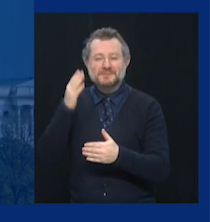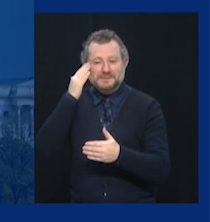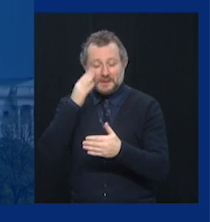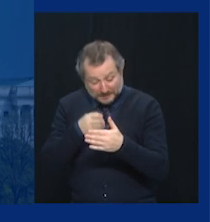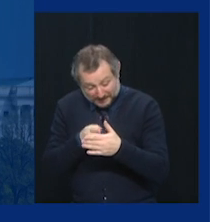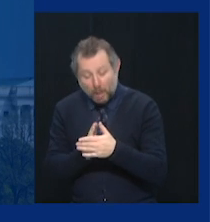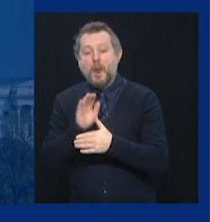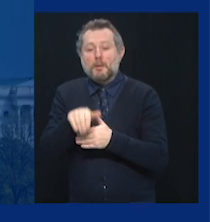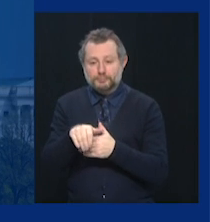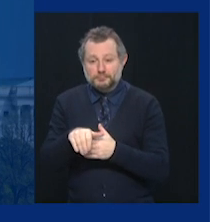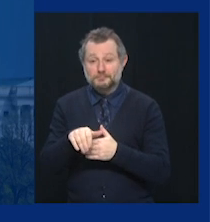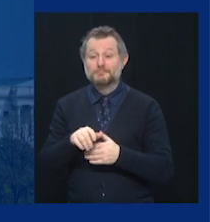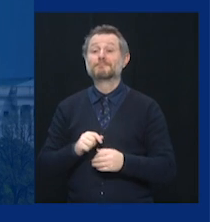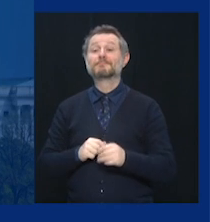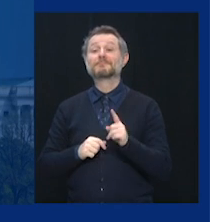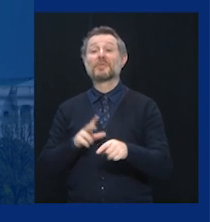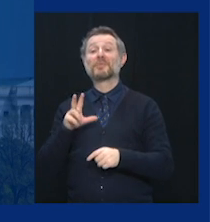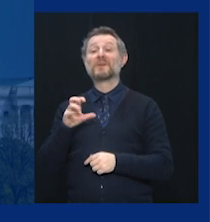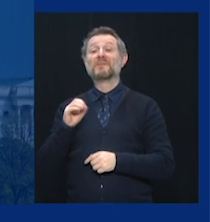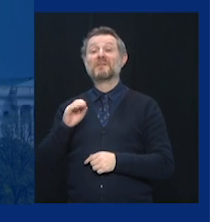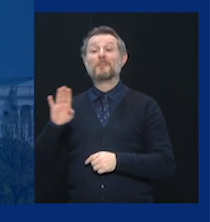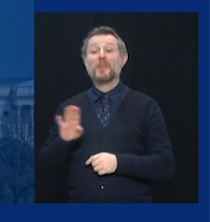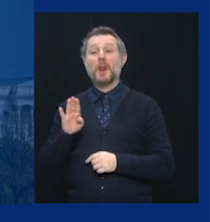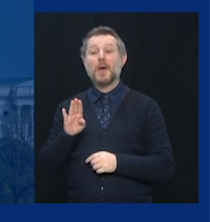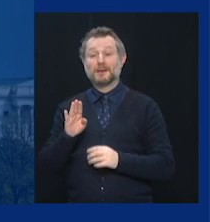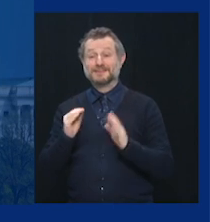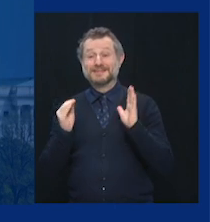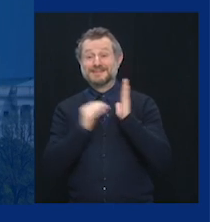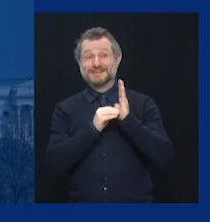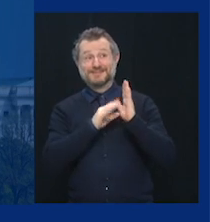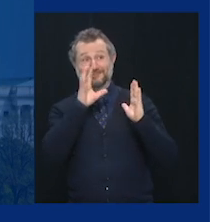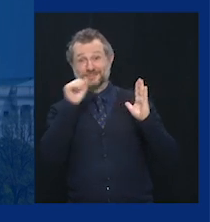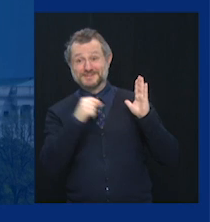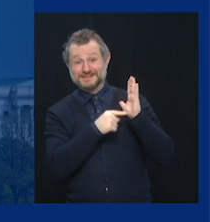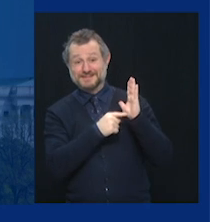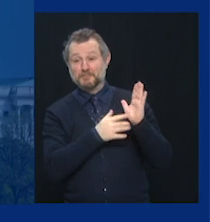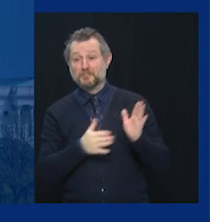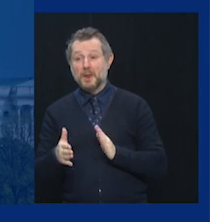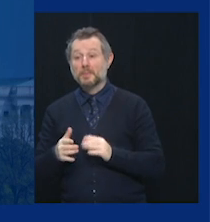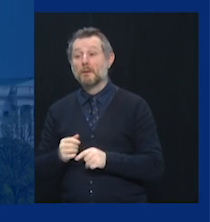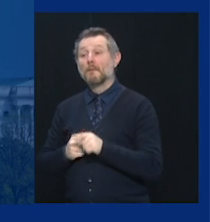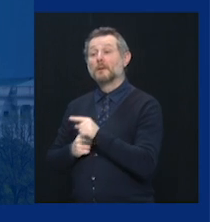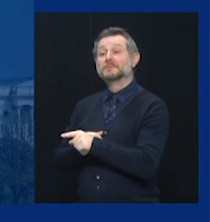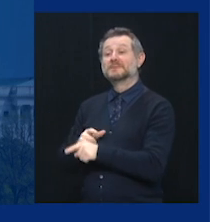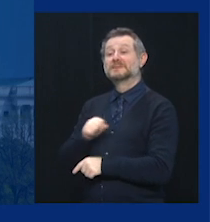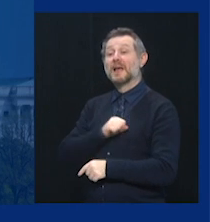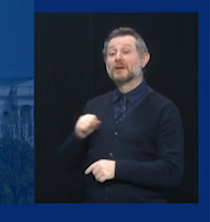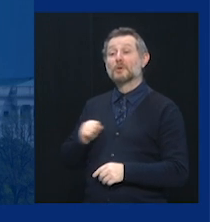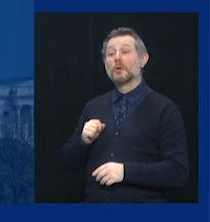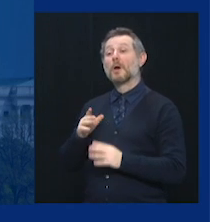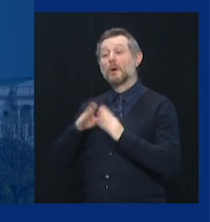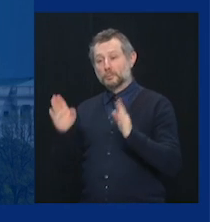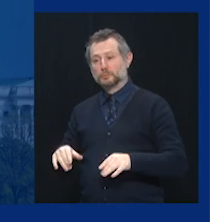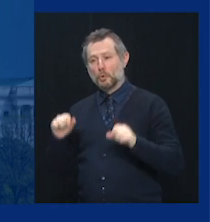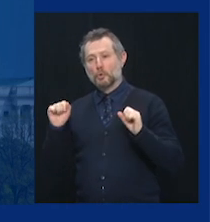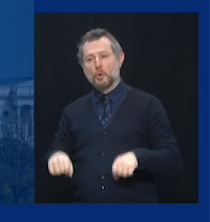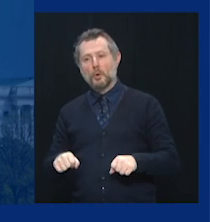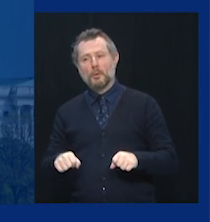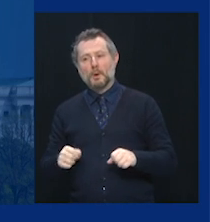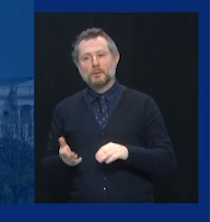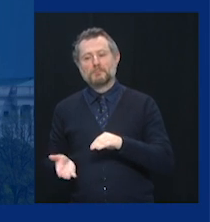$350 billion is in President Biden's plan. They could raise that if they wanted, by the way. Speaker Pelosi had a higher